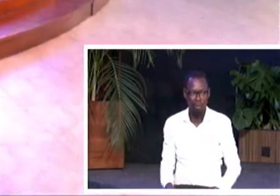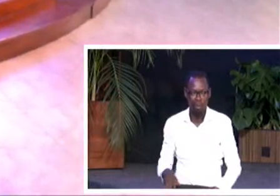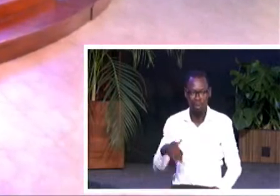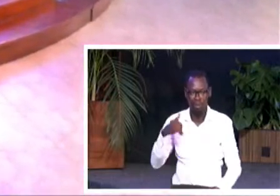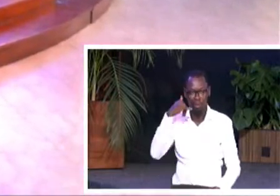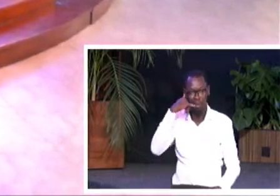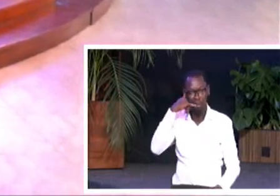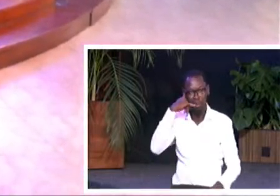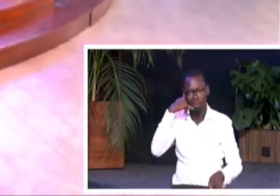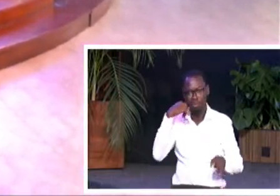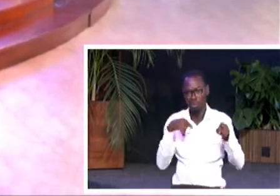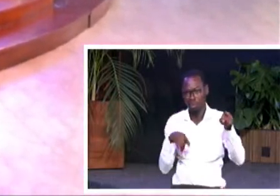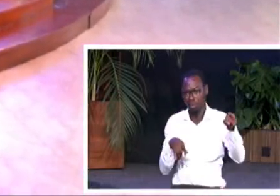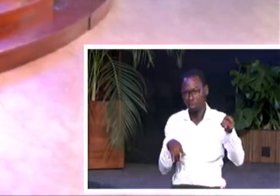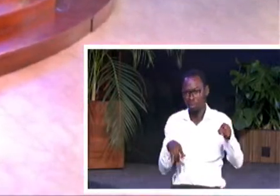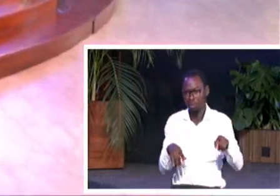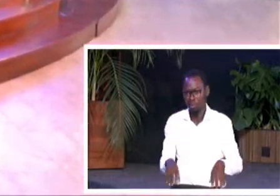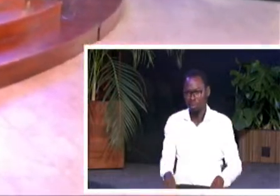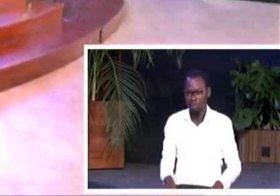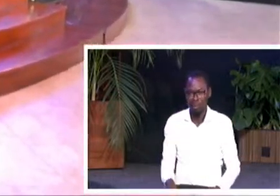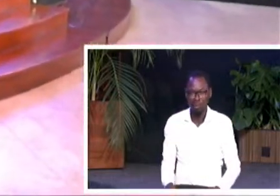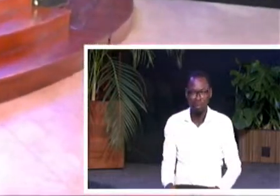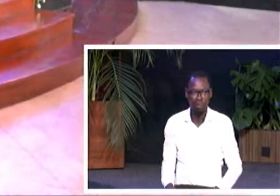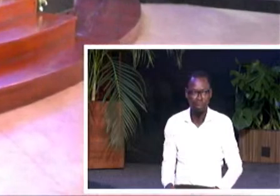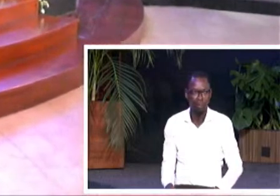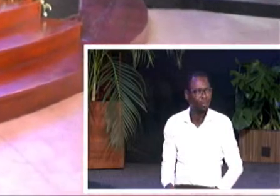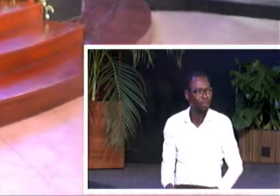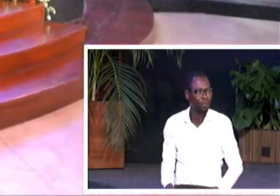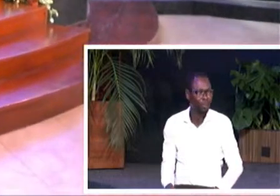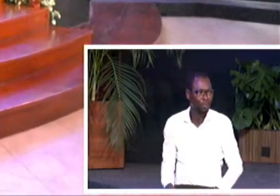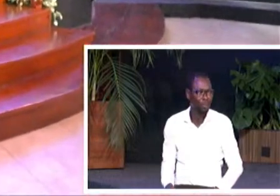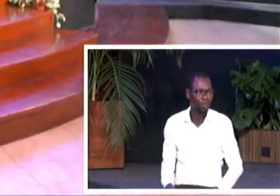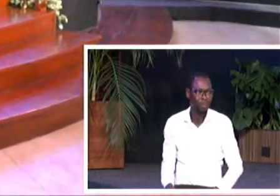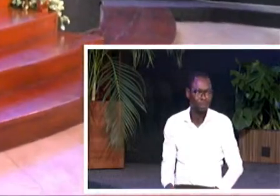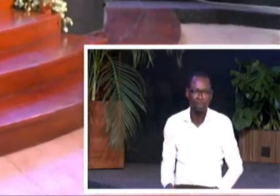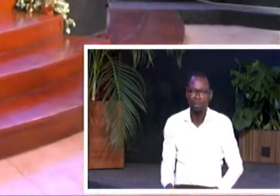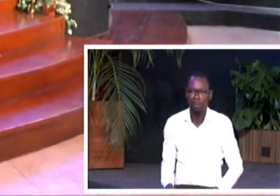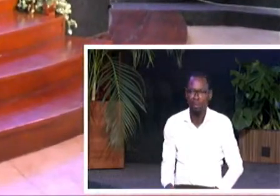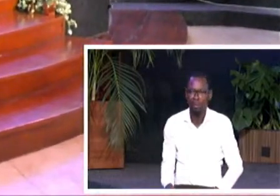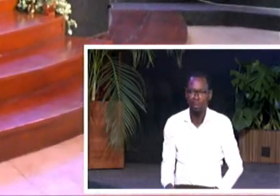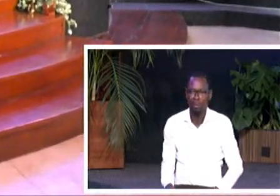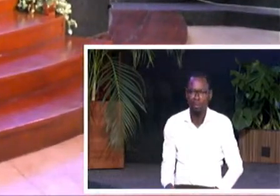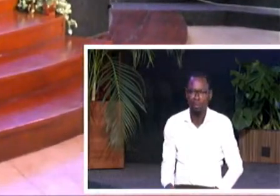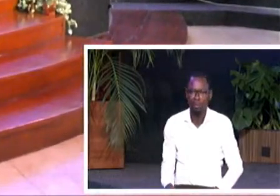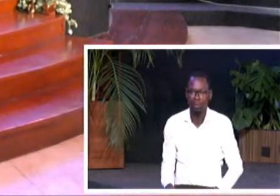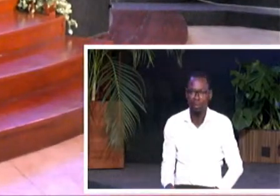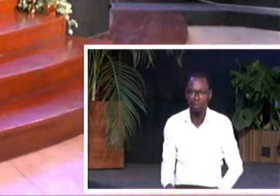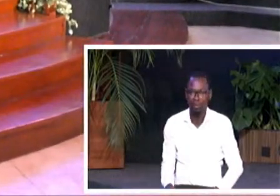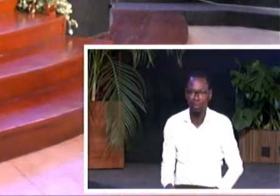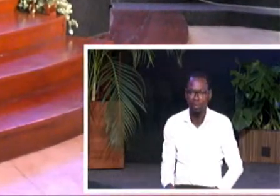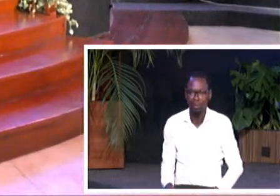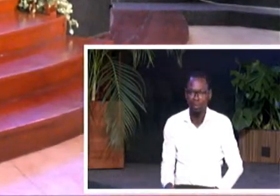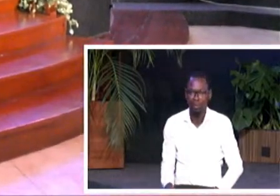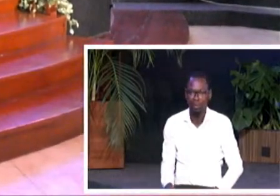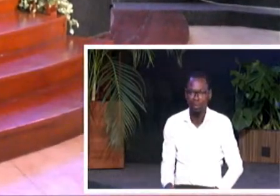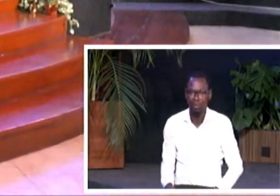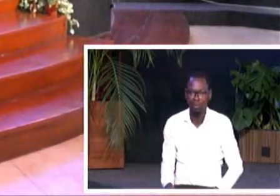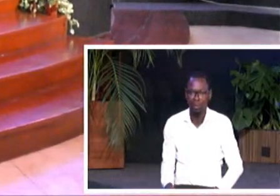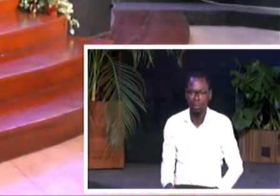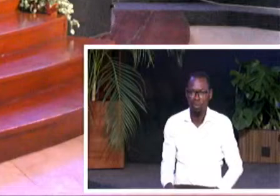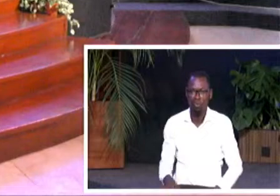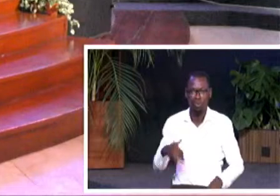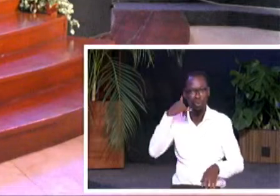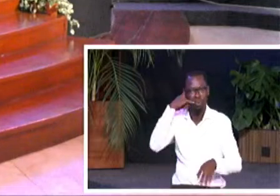a Samsung Galaxy A14. Who wants it? Who wants a